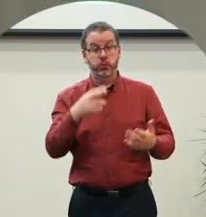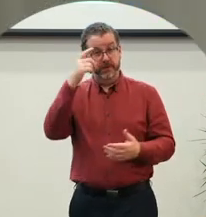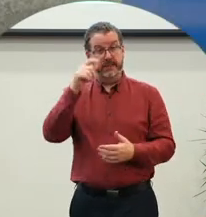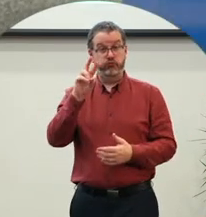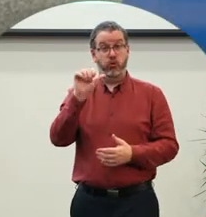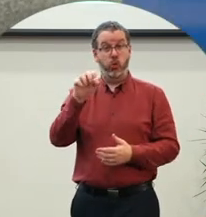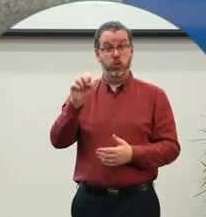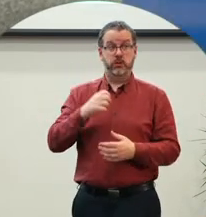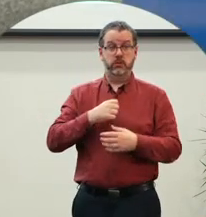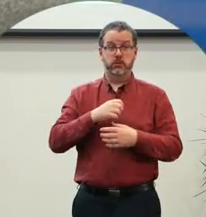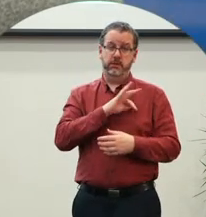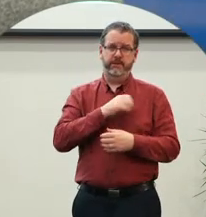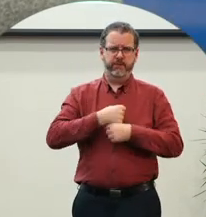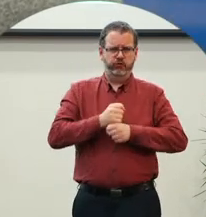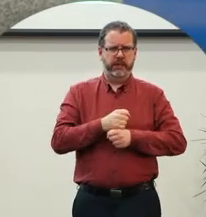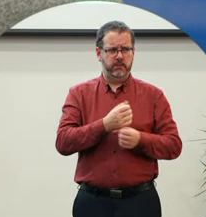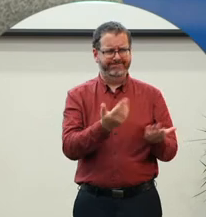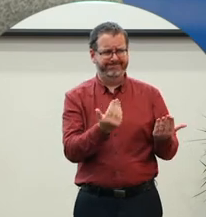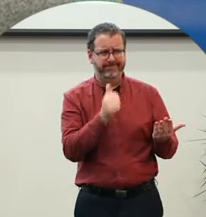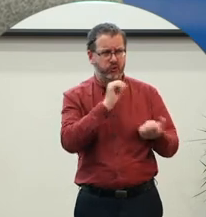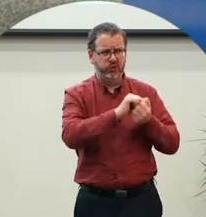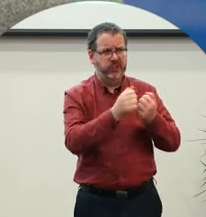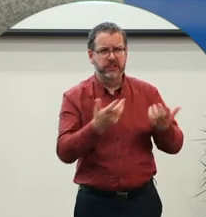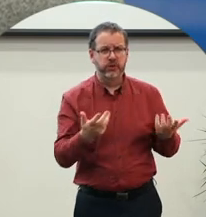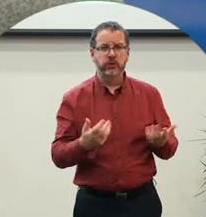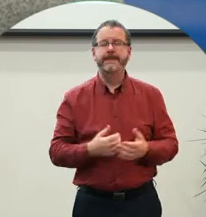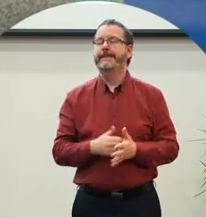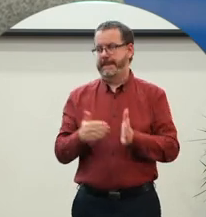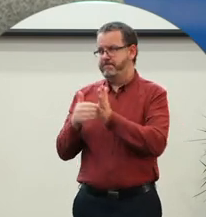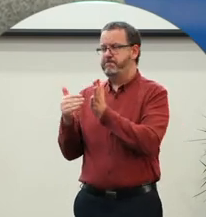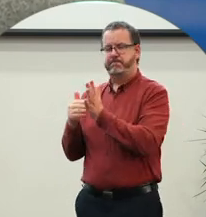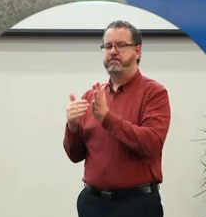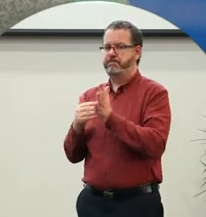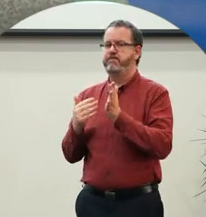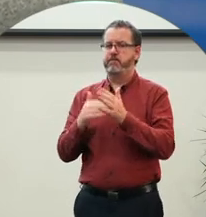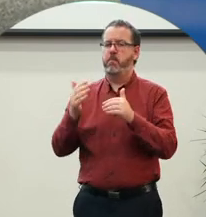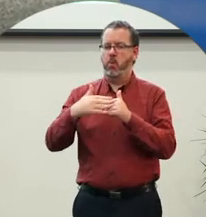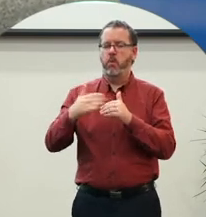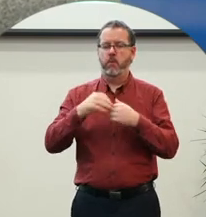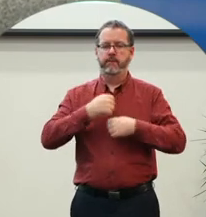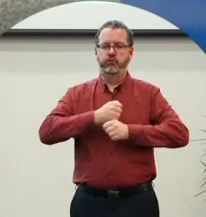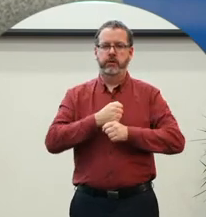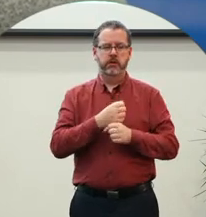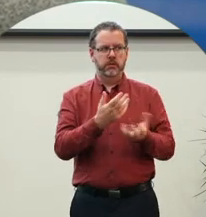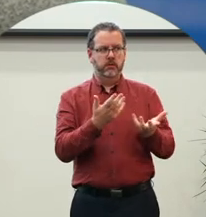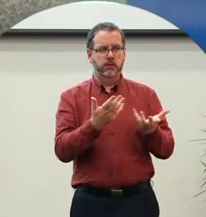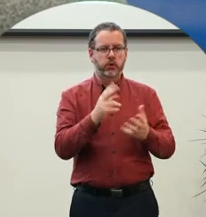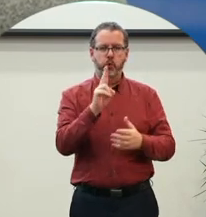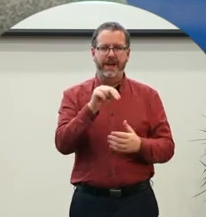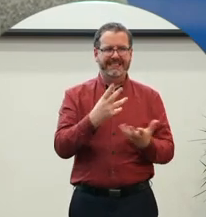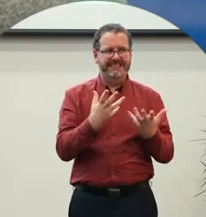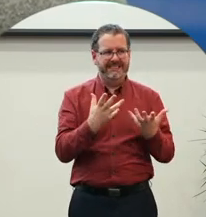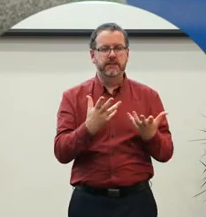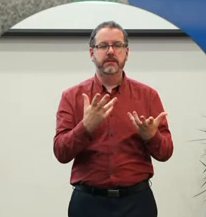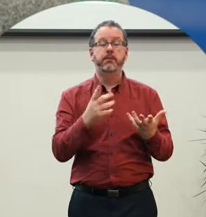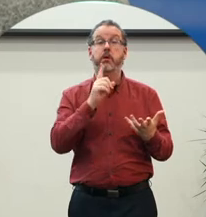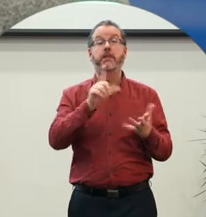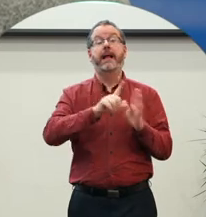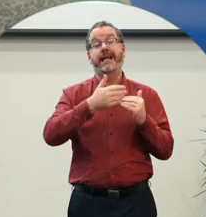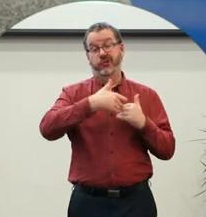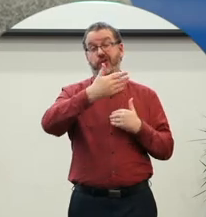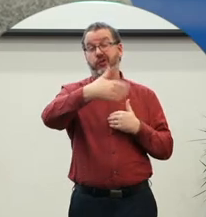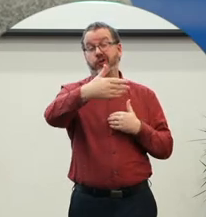at that pace of change or what she might be able to achieve? I think so, increasingly. I think the frustration developed later